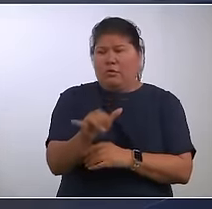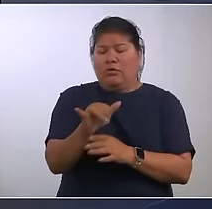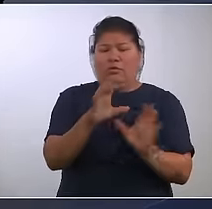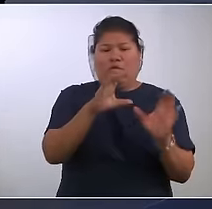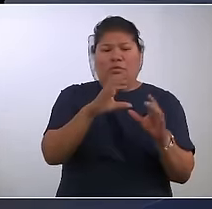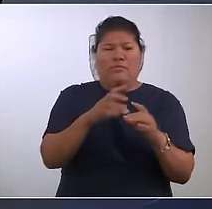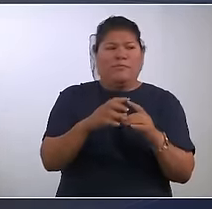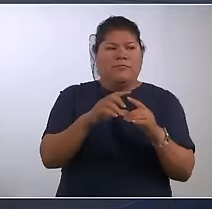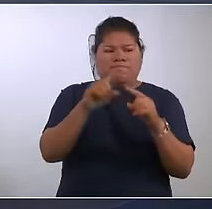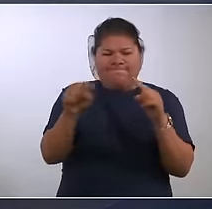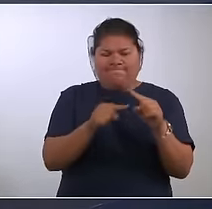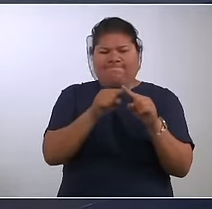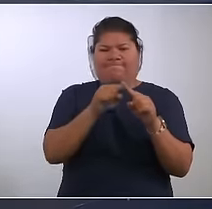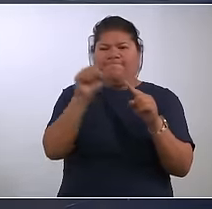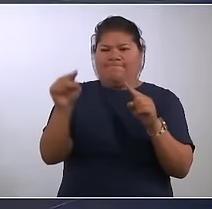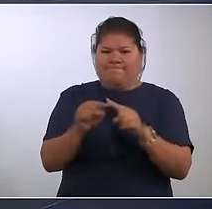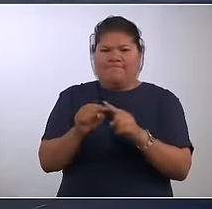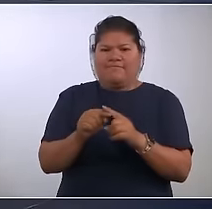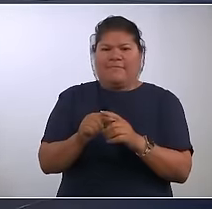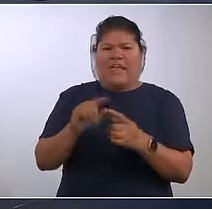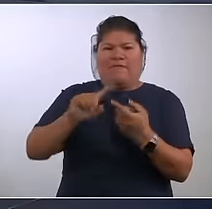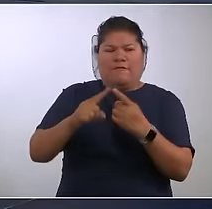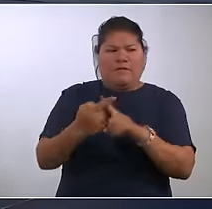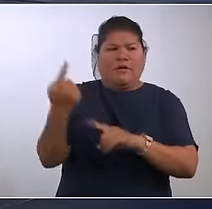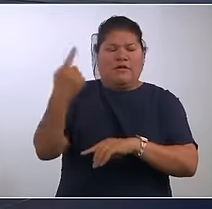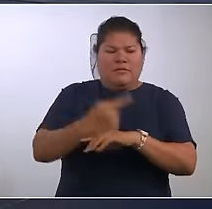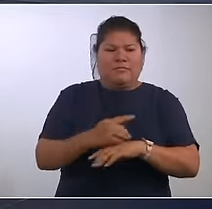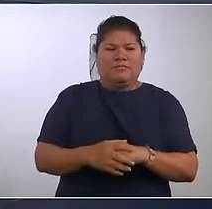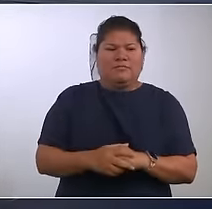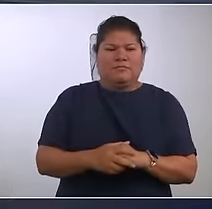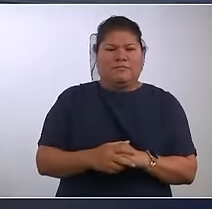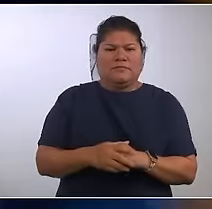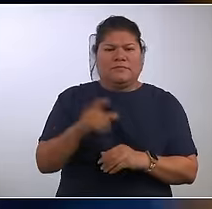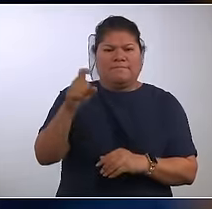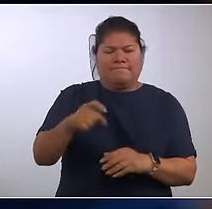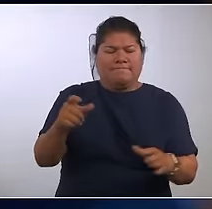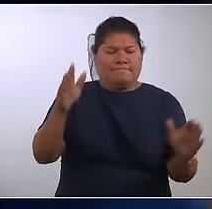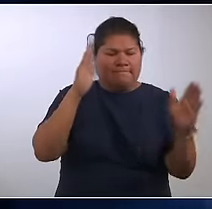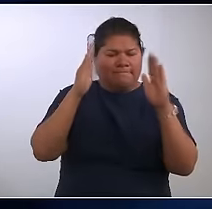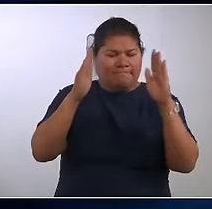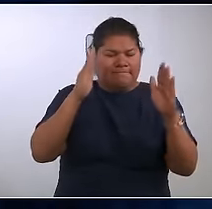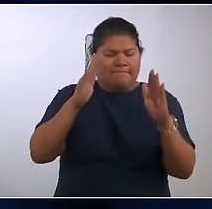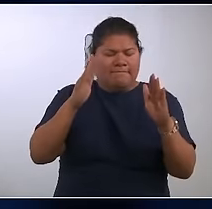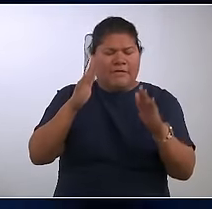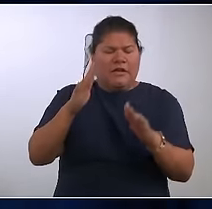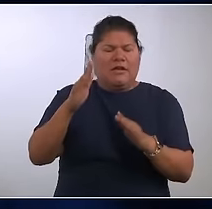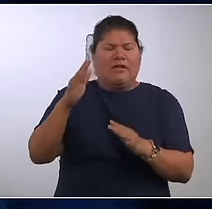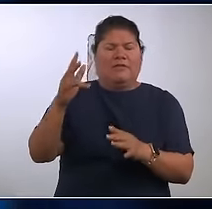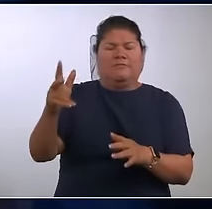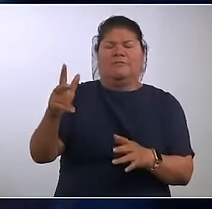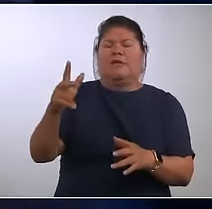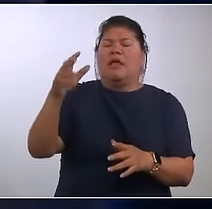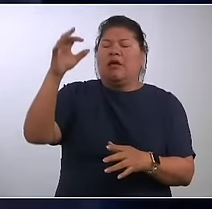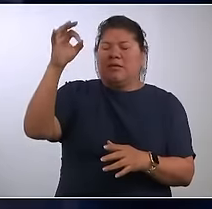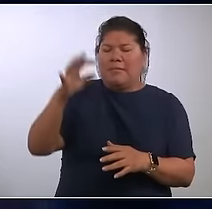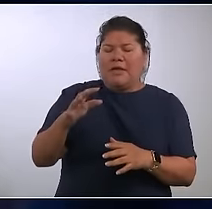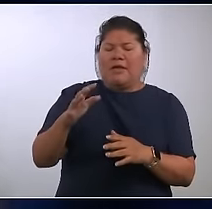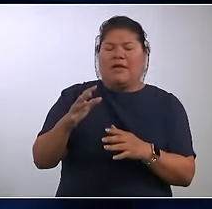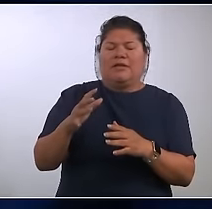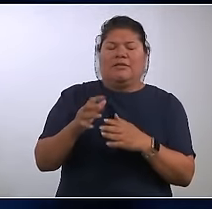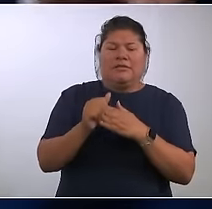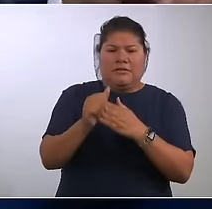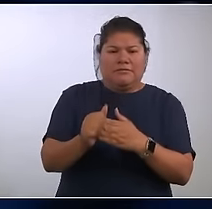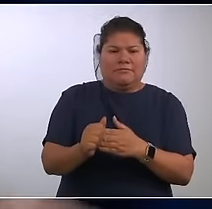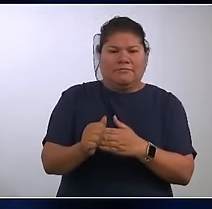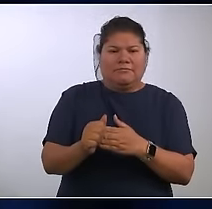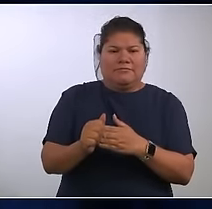de involucrarse en ciclos evangelísticos, y el día del amigo, you need to listen to the voice of your leader. Necesita escuchar la voz de su líder.